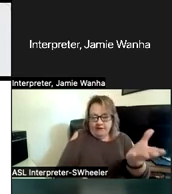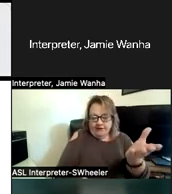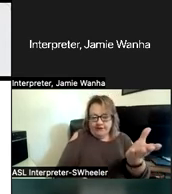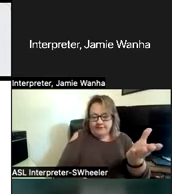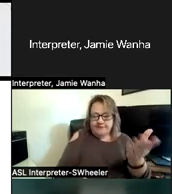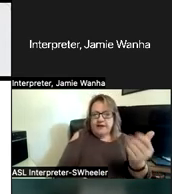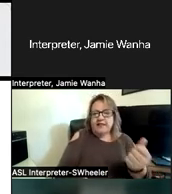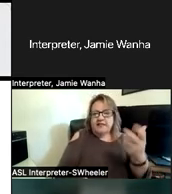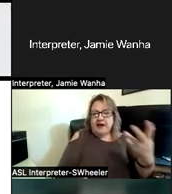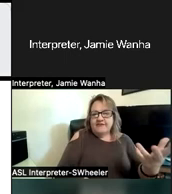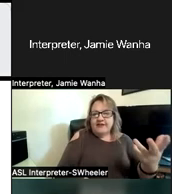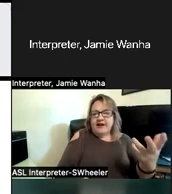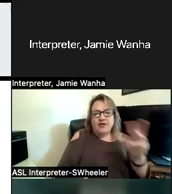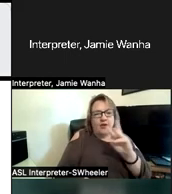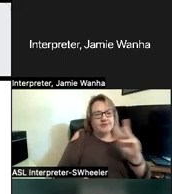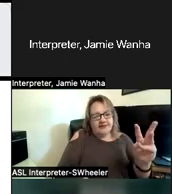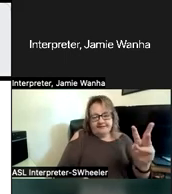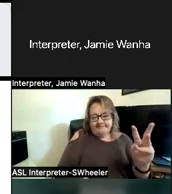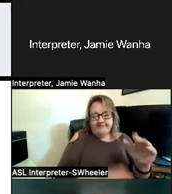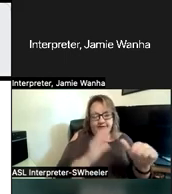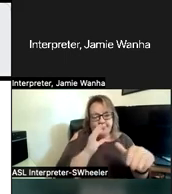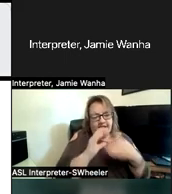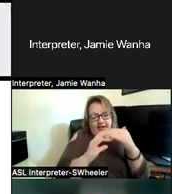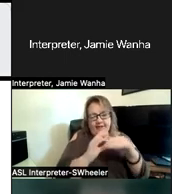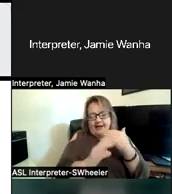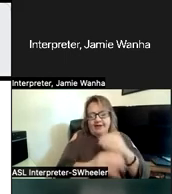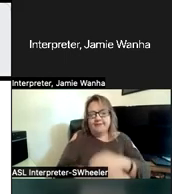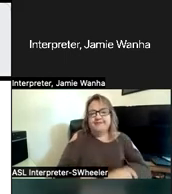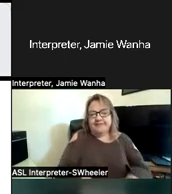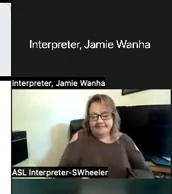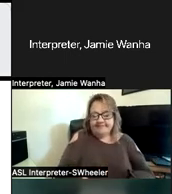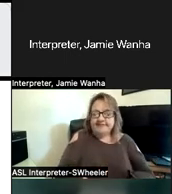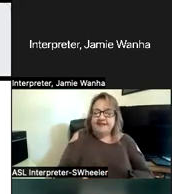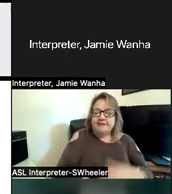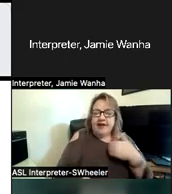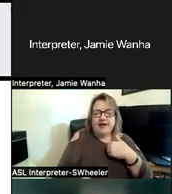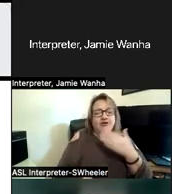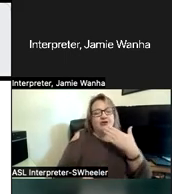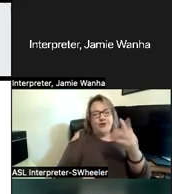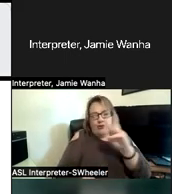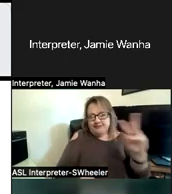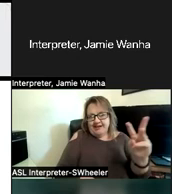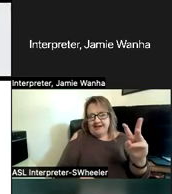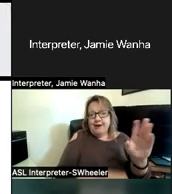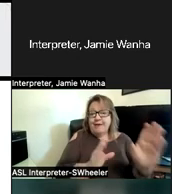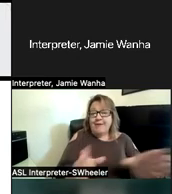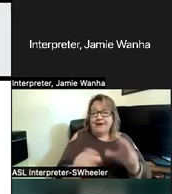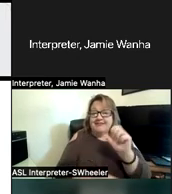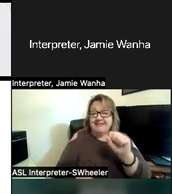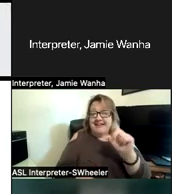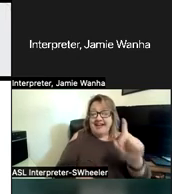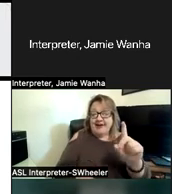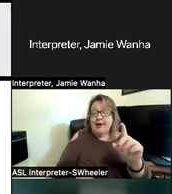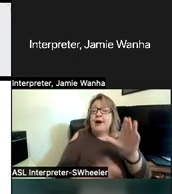lot of it on the website. You can also email me on the next screen. I'll have my information. But we have a great website, Prepare San Diego or Prepare SoCal.